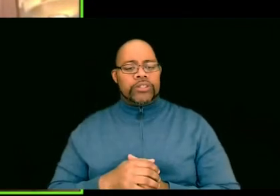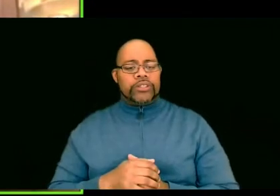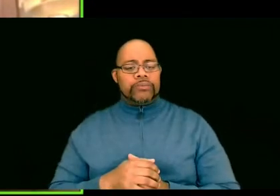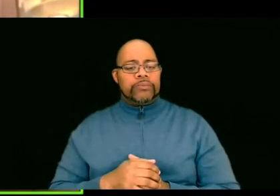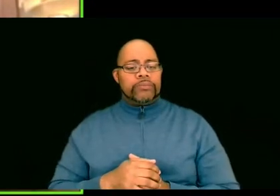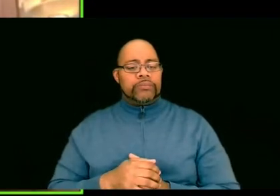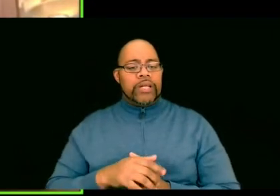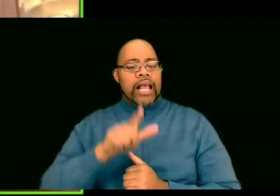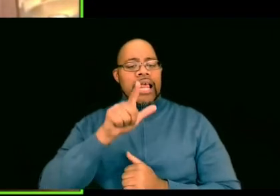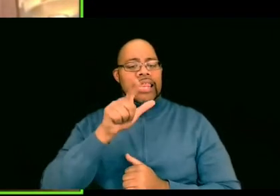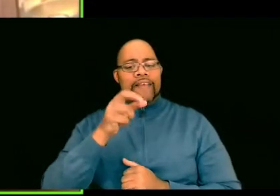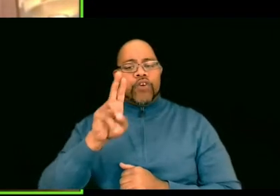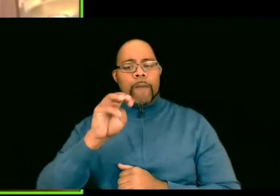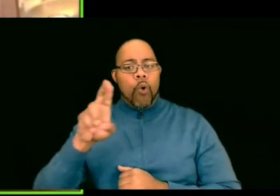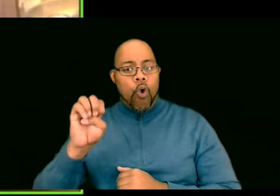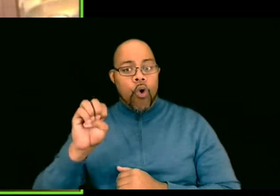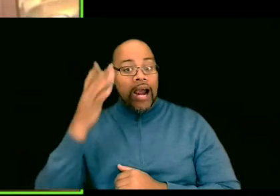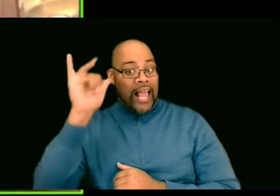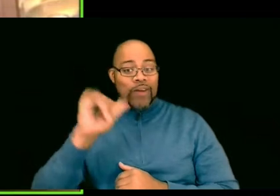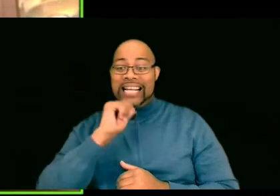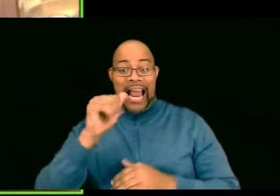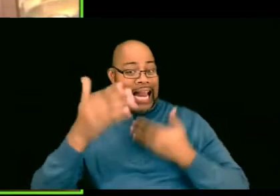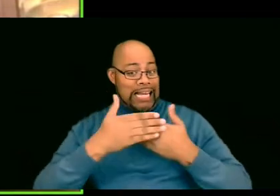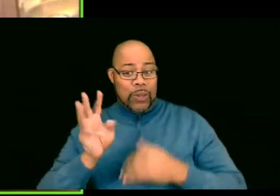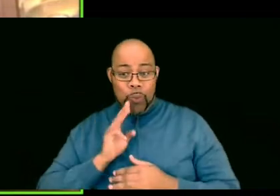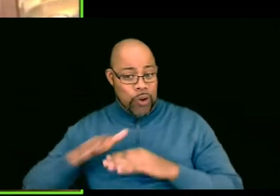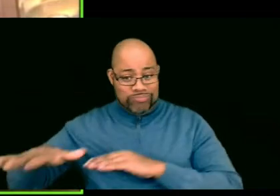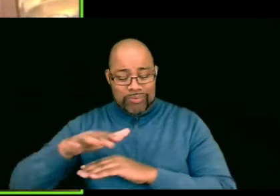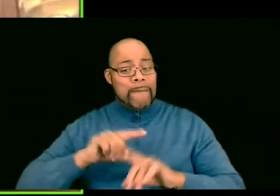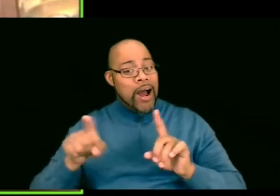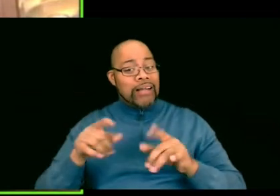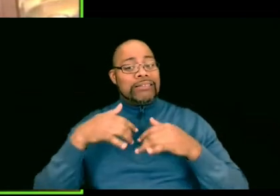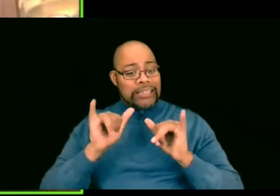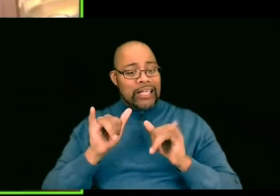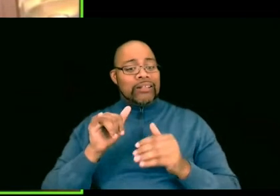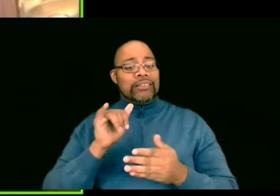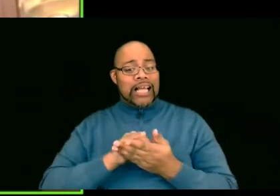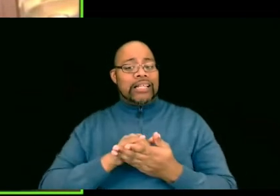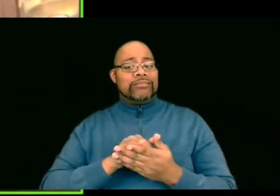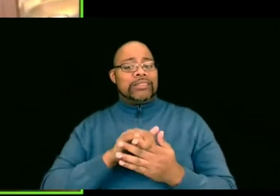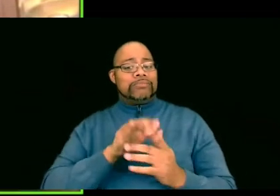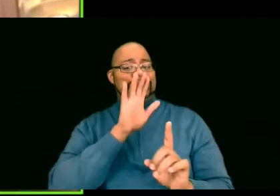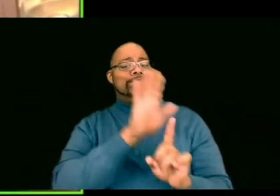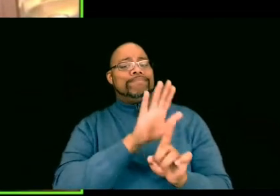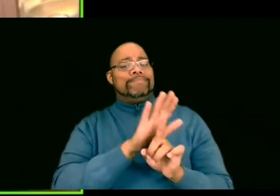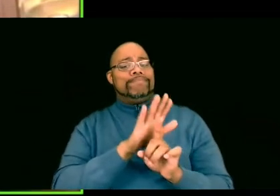California, to Livermore, California, which is not on the coast, but yet where the